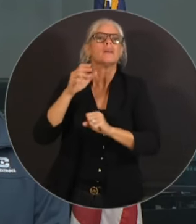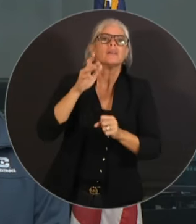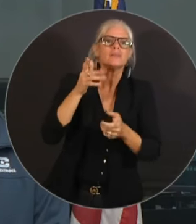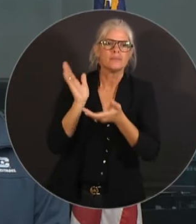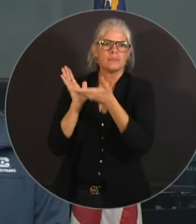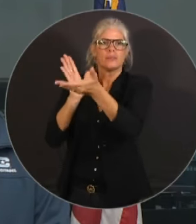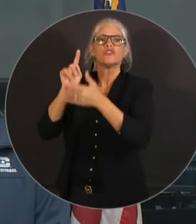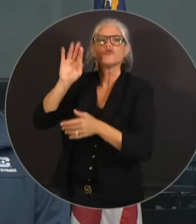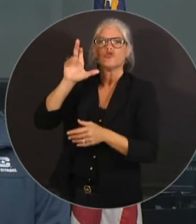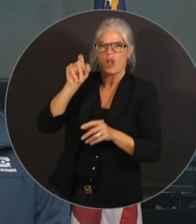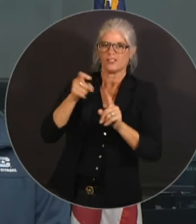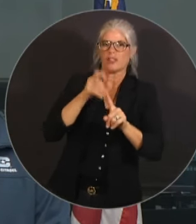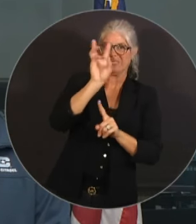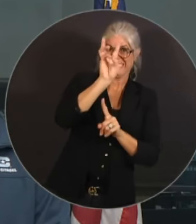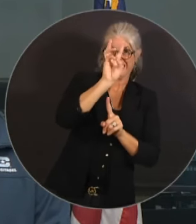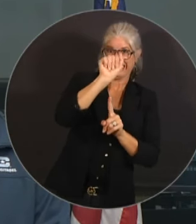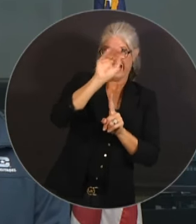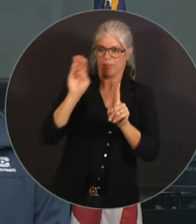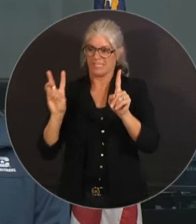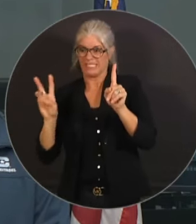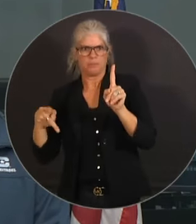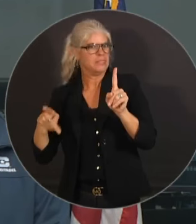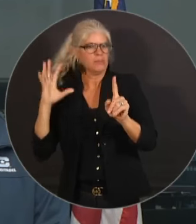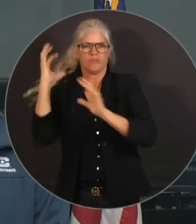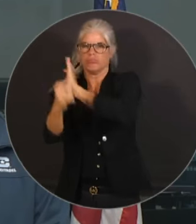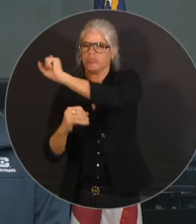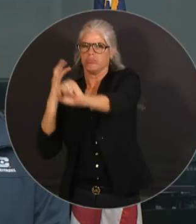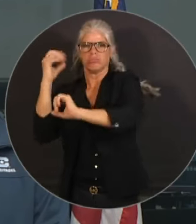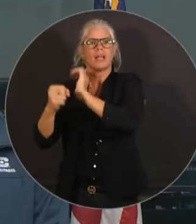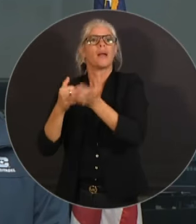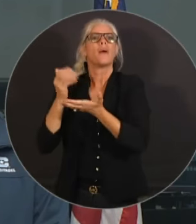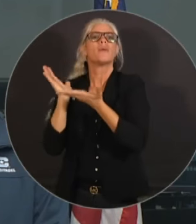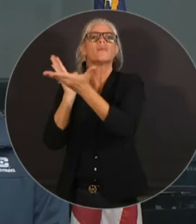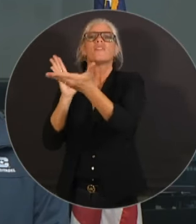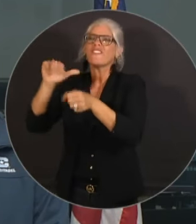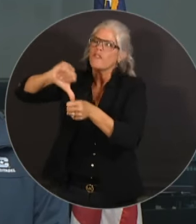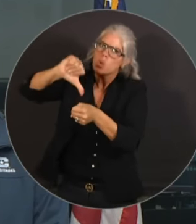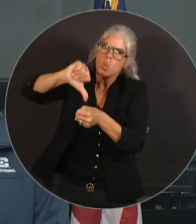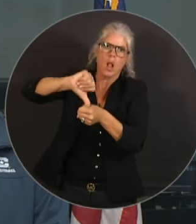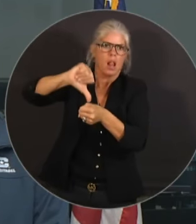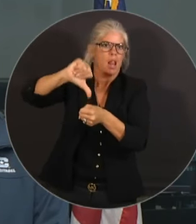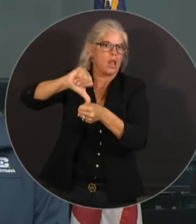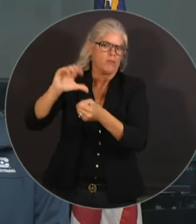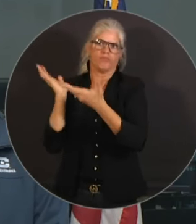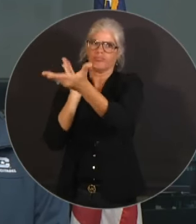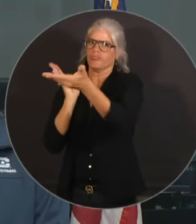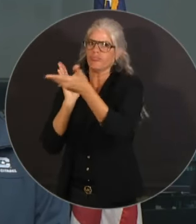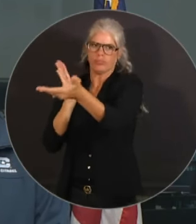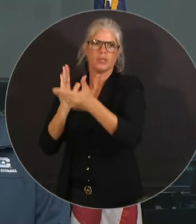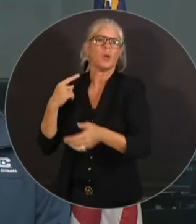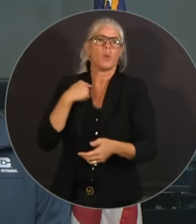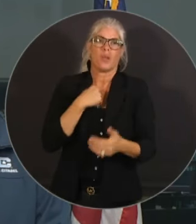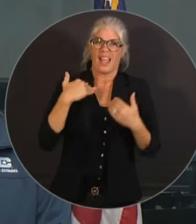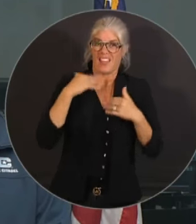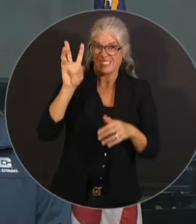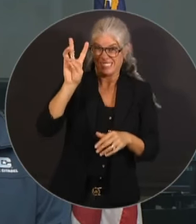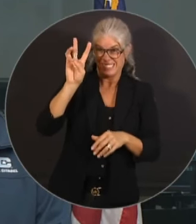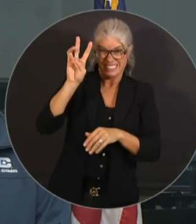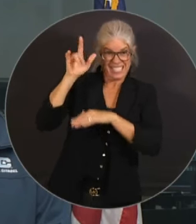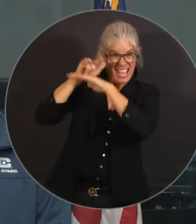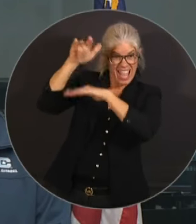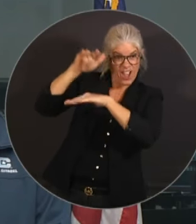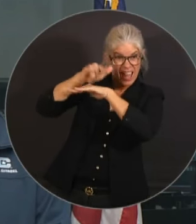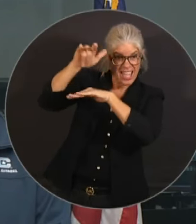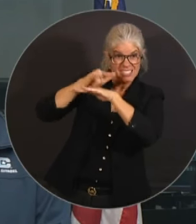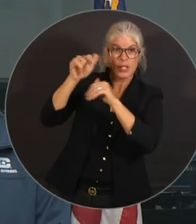trucks to the affected or the route where affected area we believe will be. We have 6 Florida Highway Patrol aircraft with cameras that